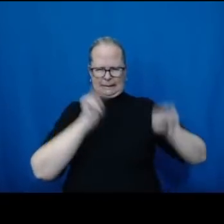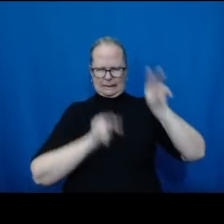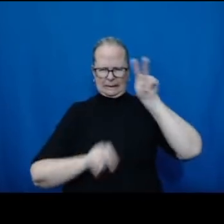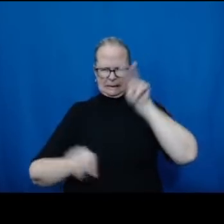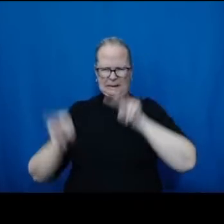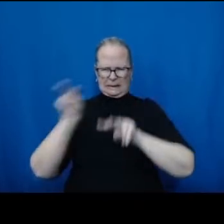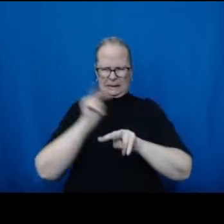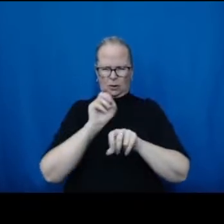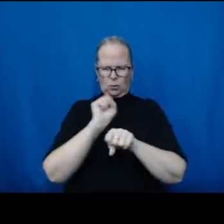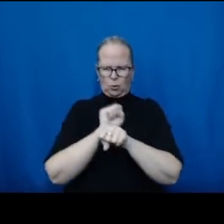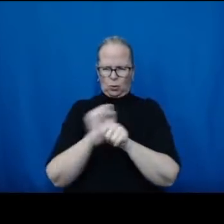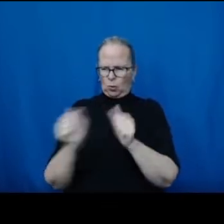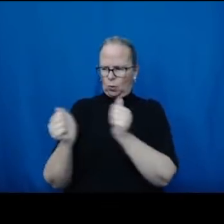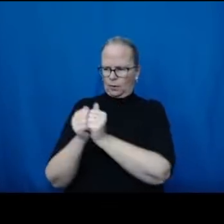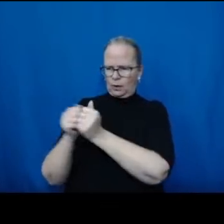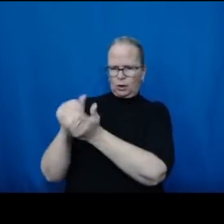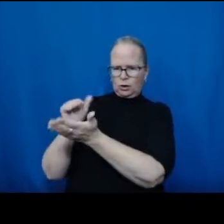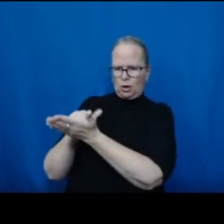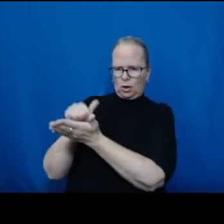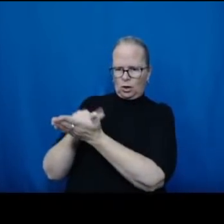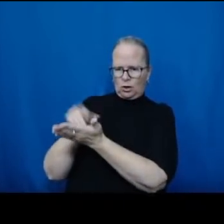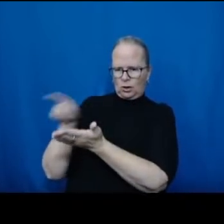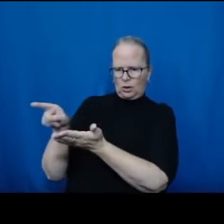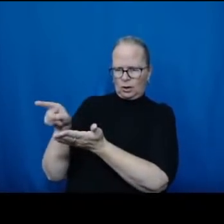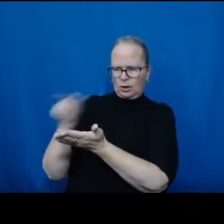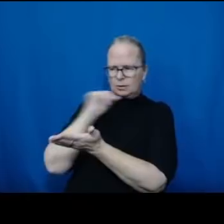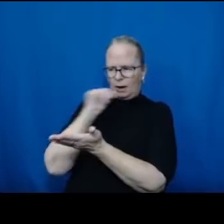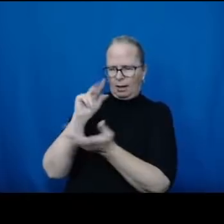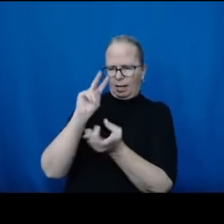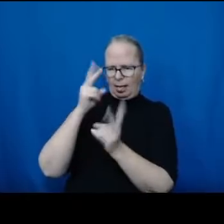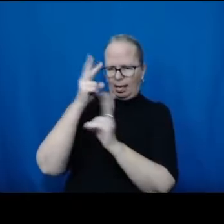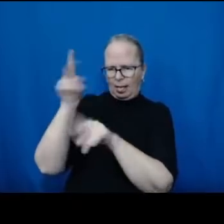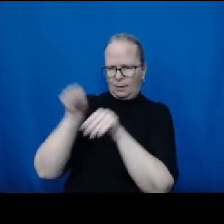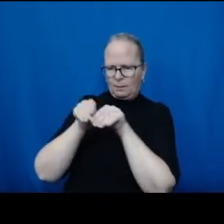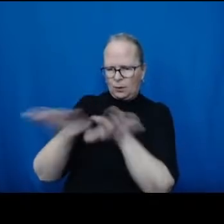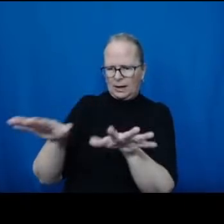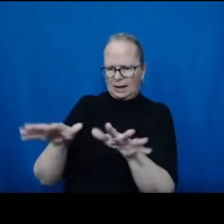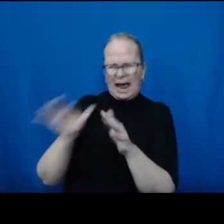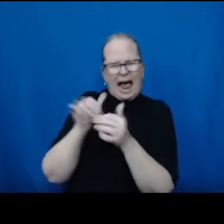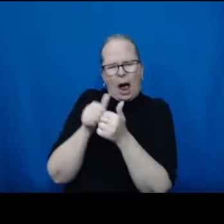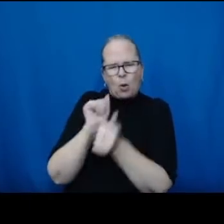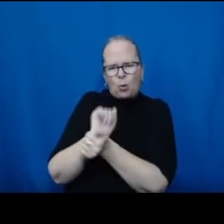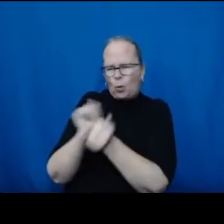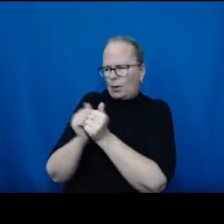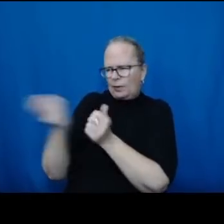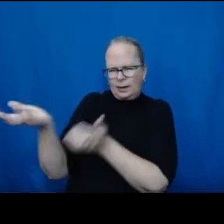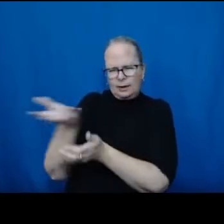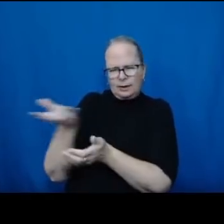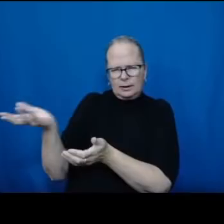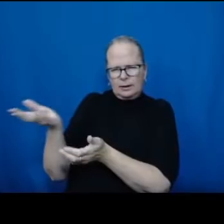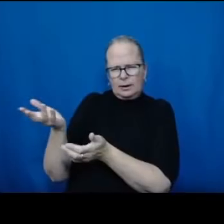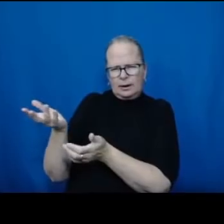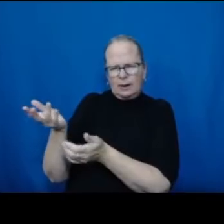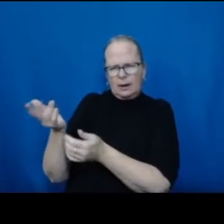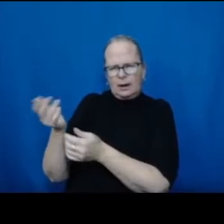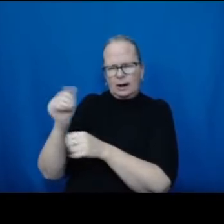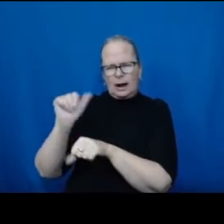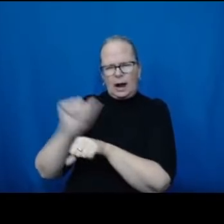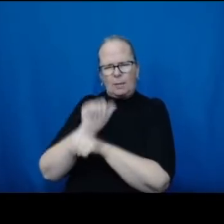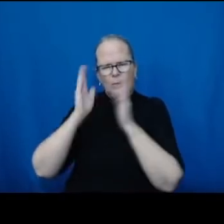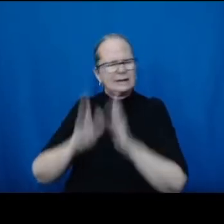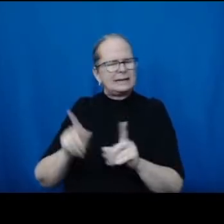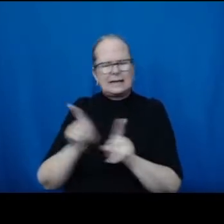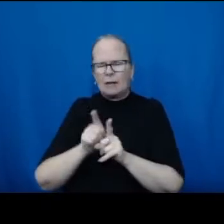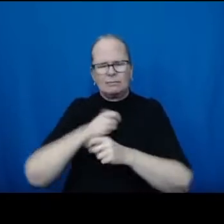them, understand where they're coming from, but also to protect Albertans, right? So one of the important things that comes out of the college and the Alberta Medical Association